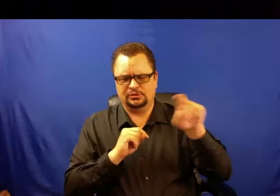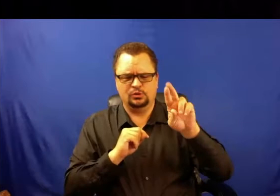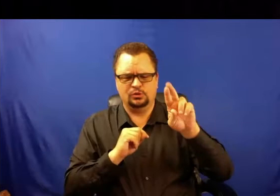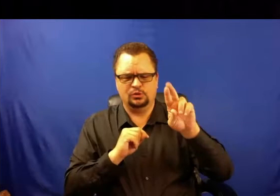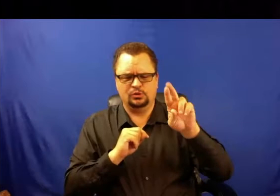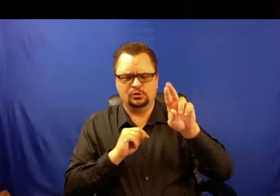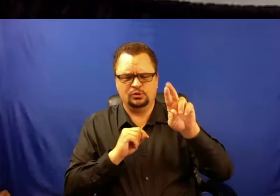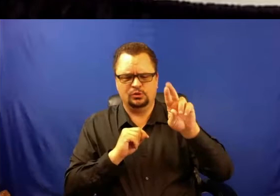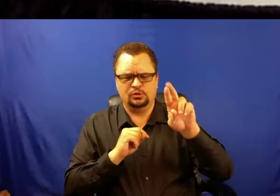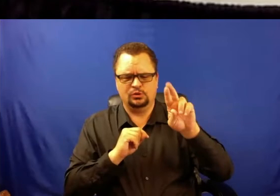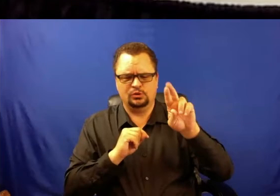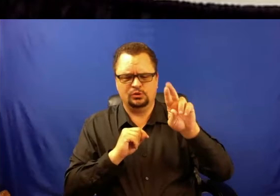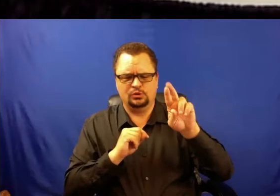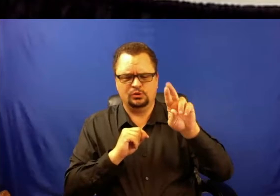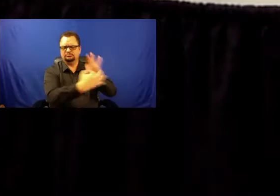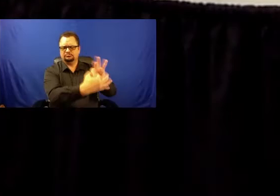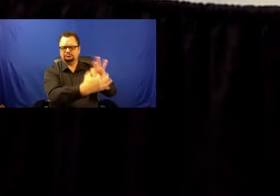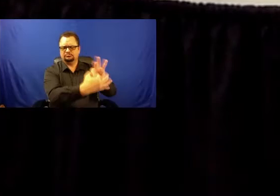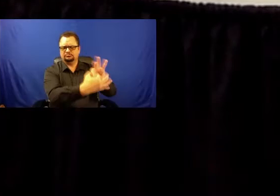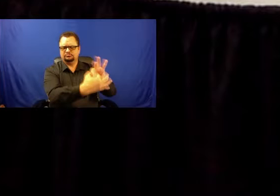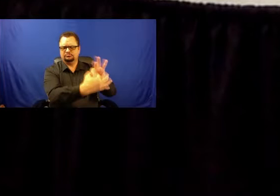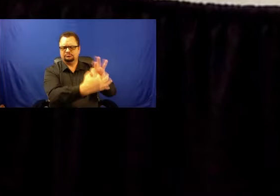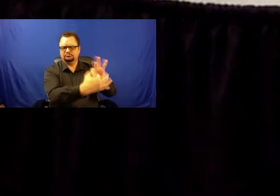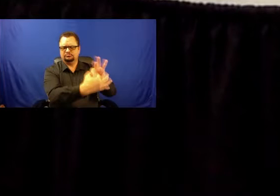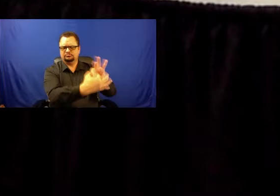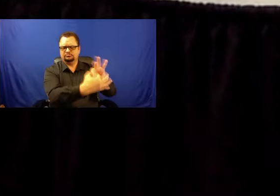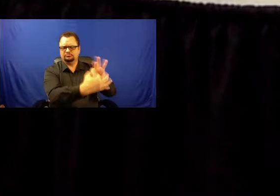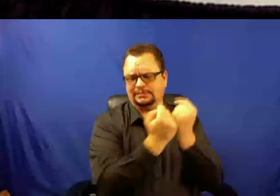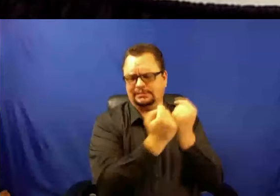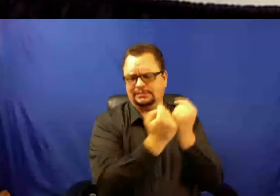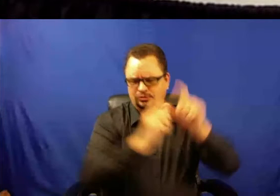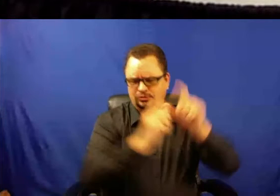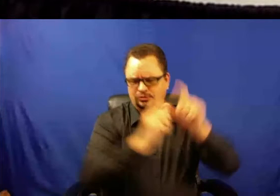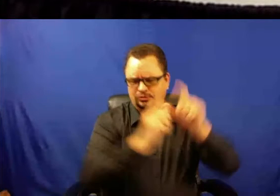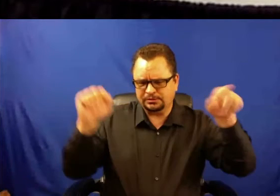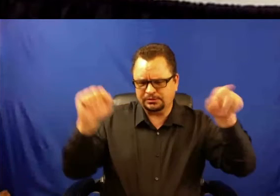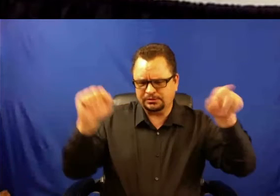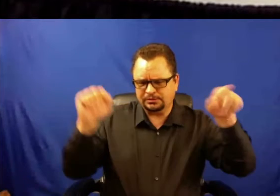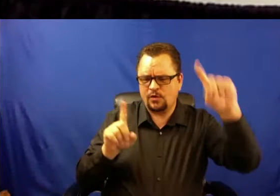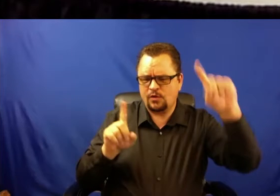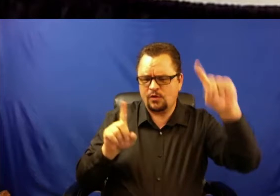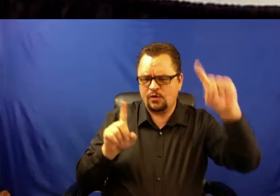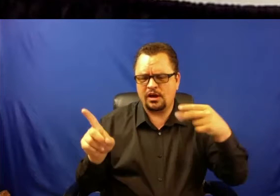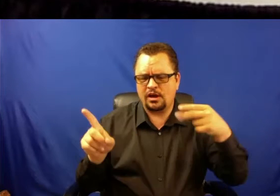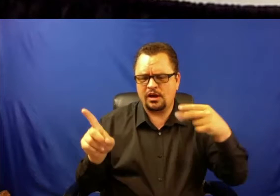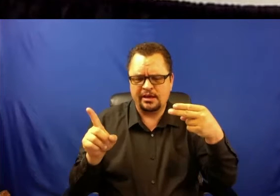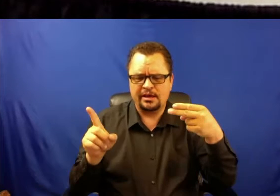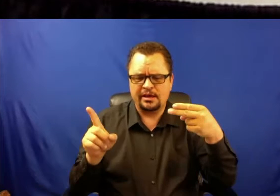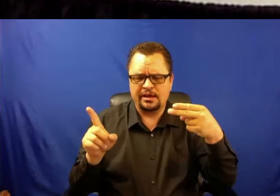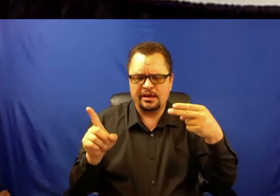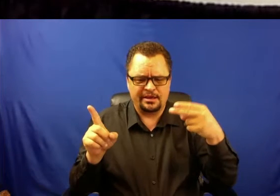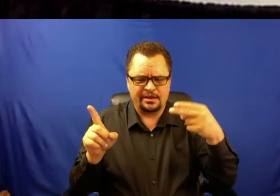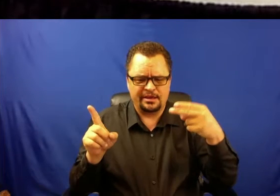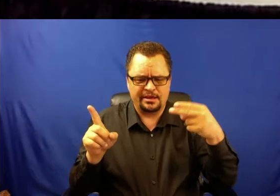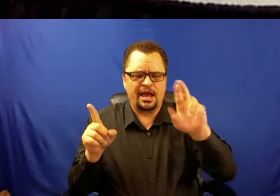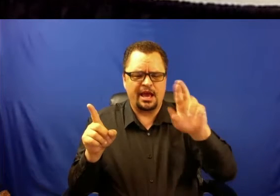School District 2, that will join us within that update when we get there. Great.